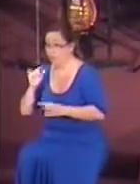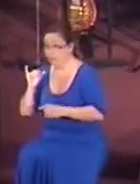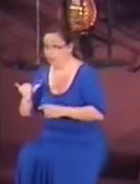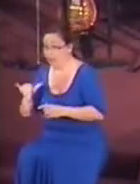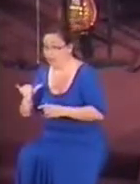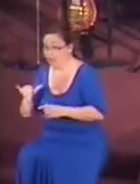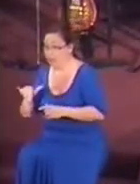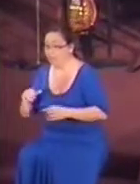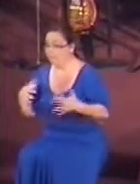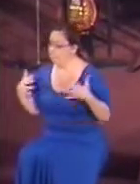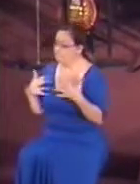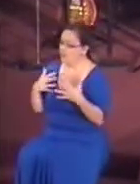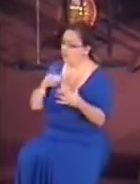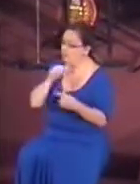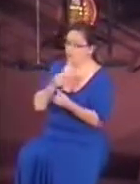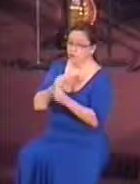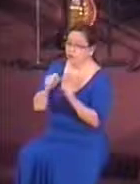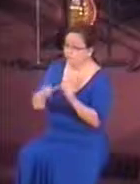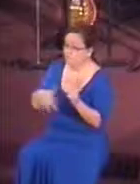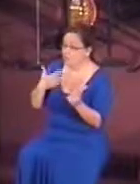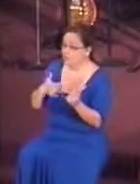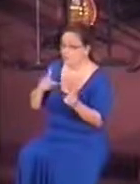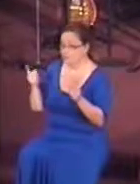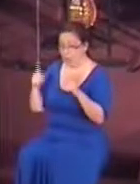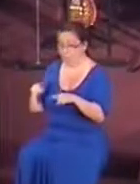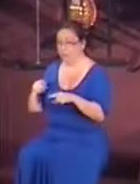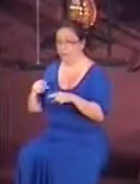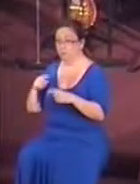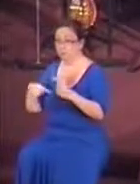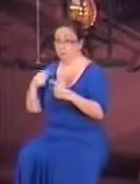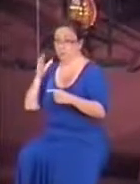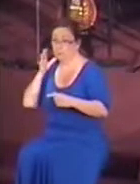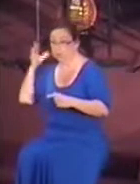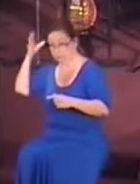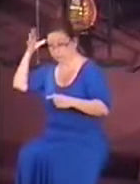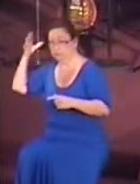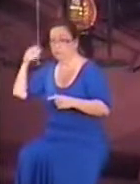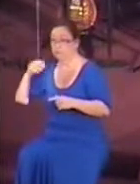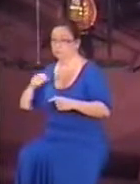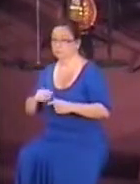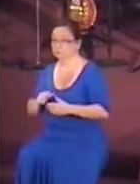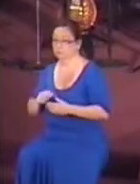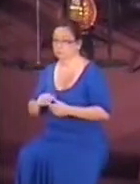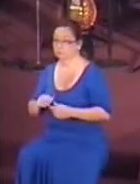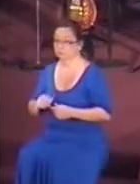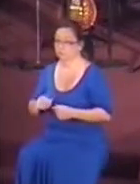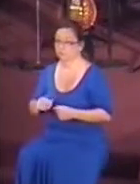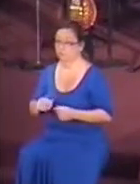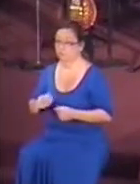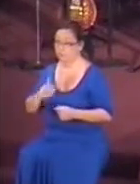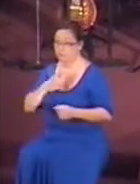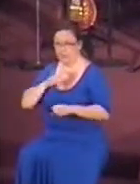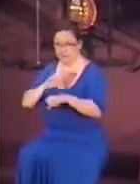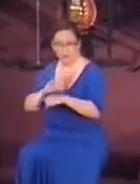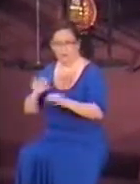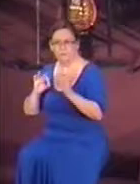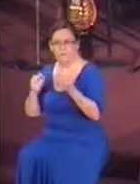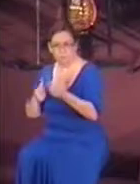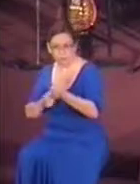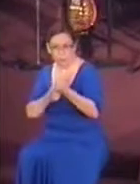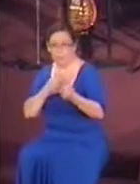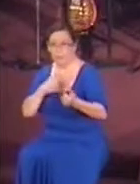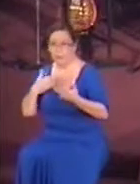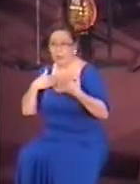and insecurities that you can have as a parent. And I think about, you know, what will my church family think? Will they support me in